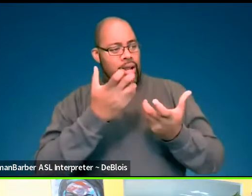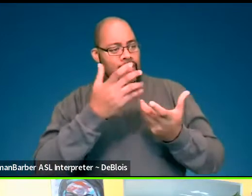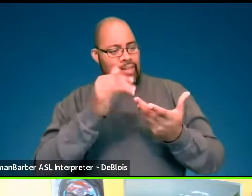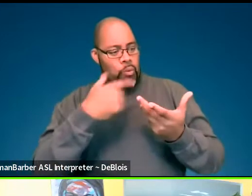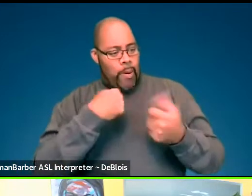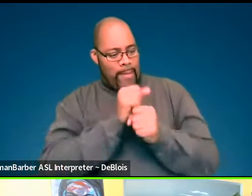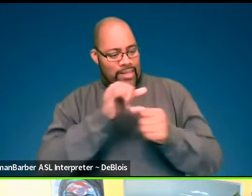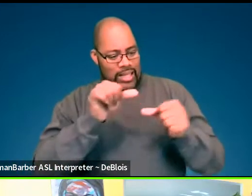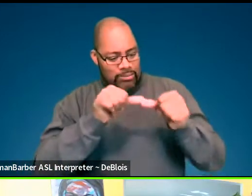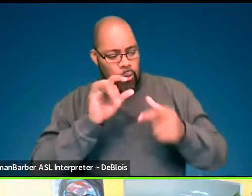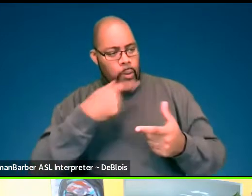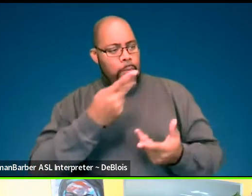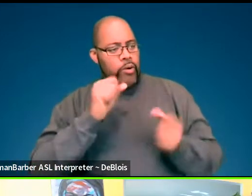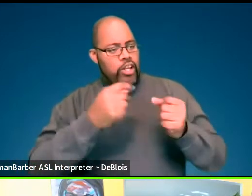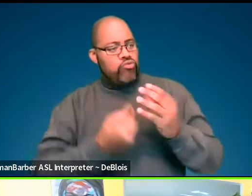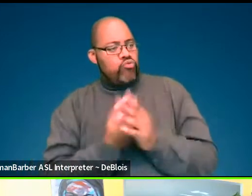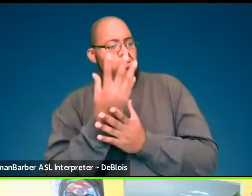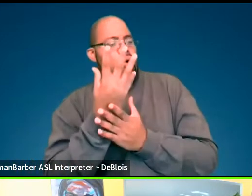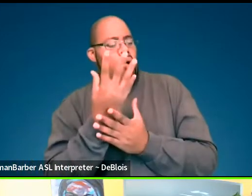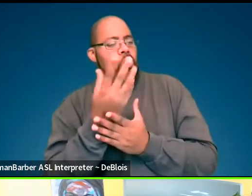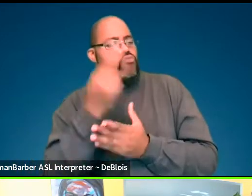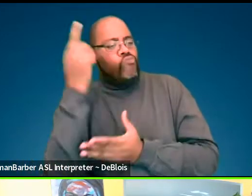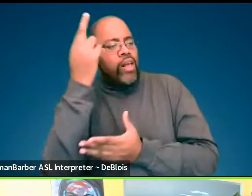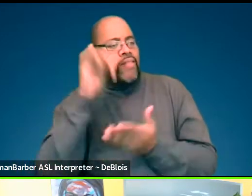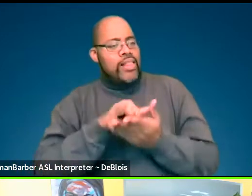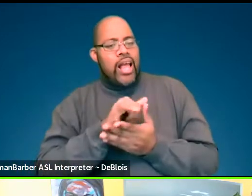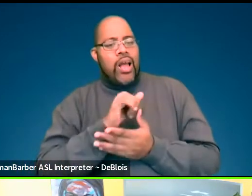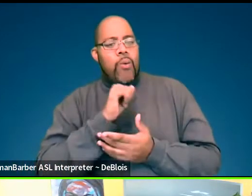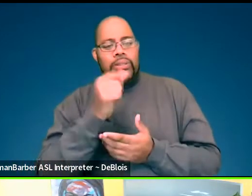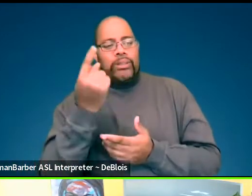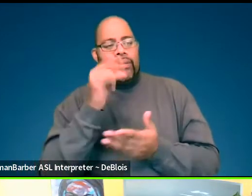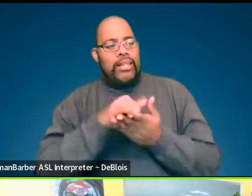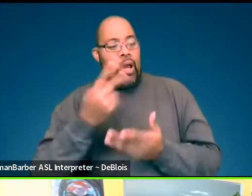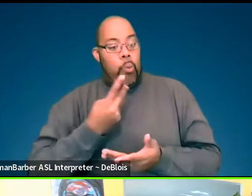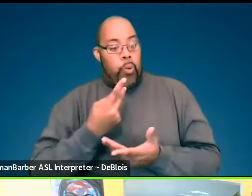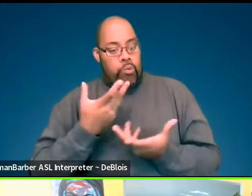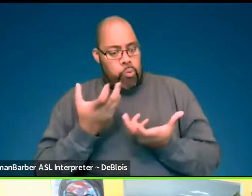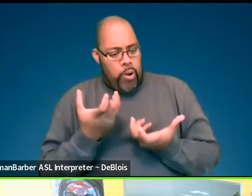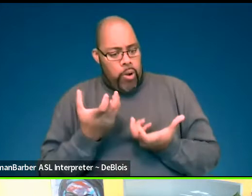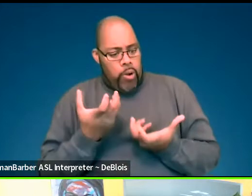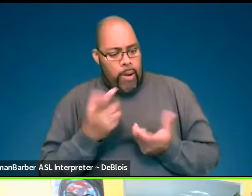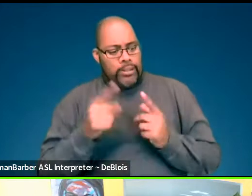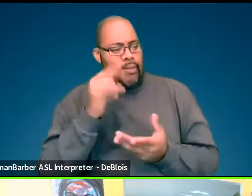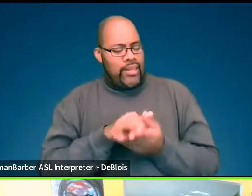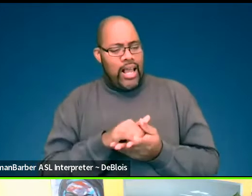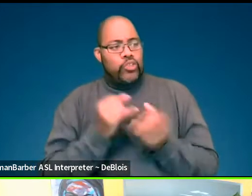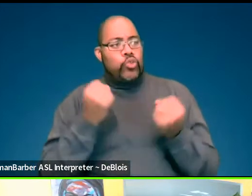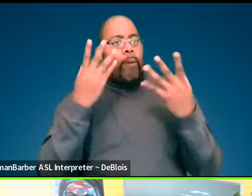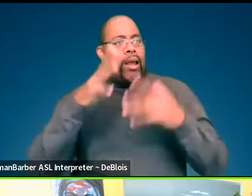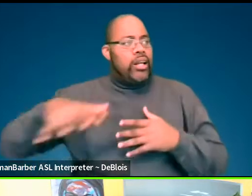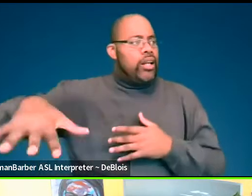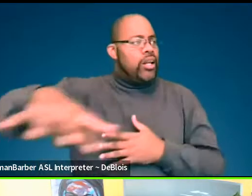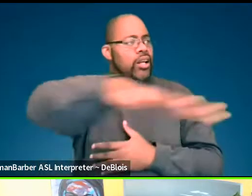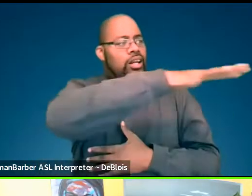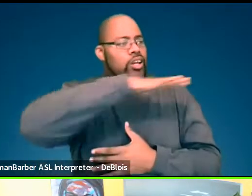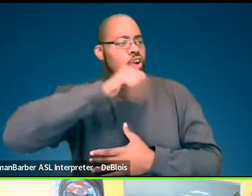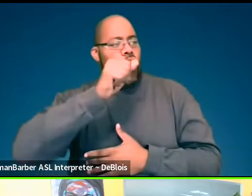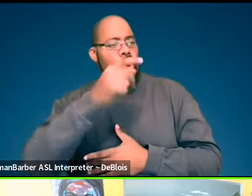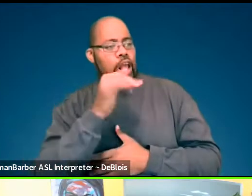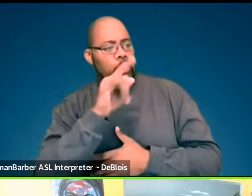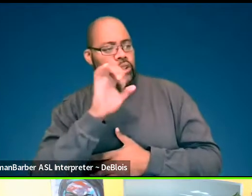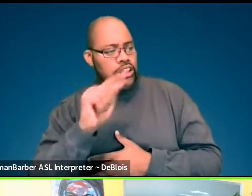could thrive, and realizing that it wasn't just something that we desire, but something that so many